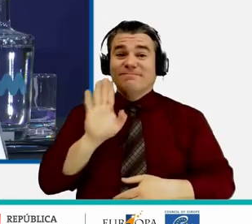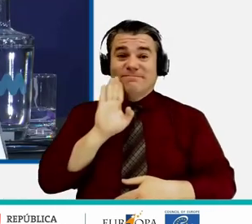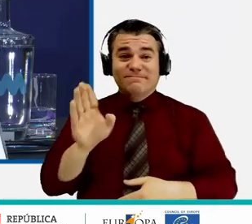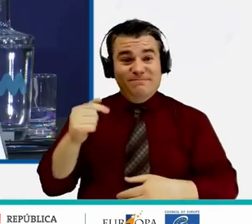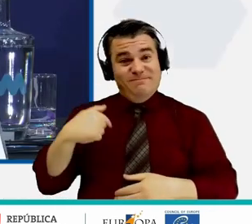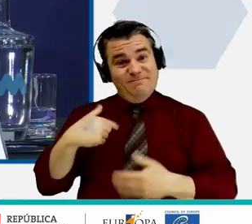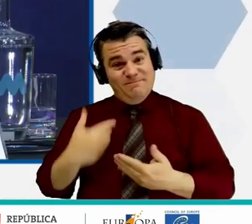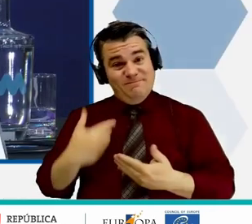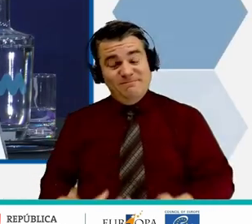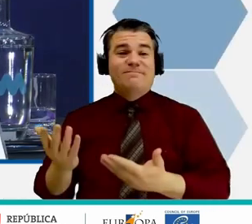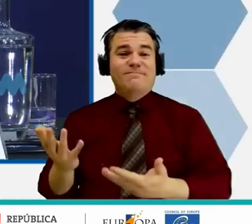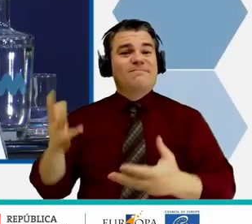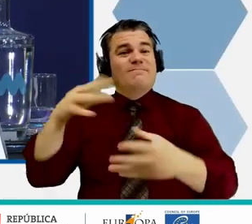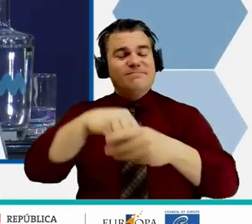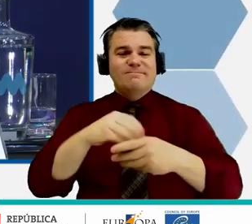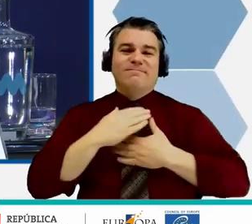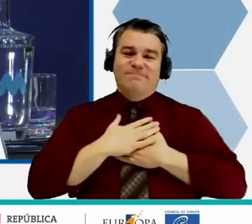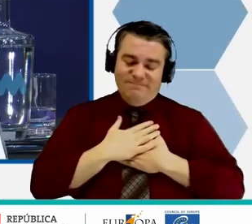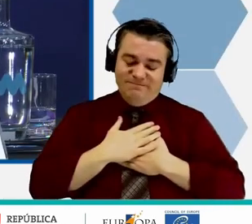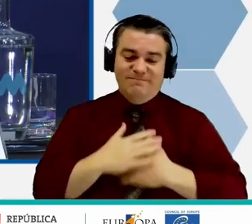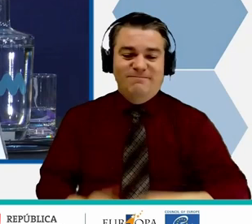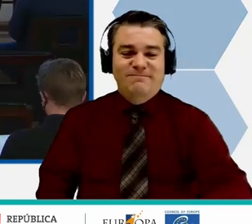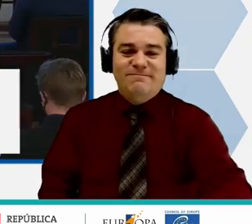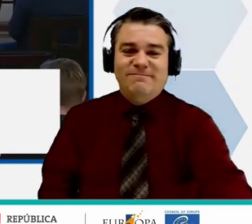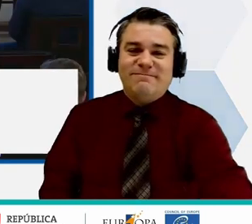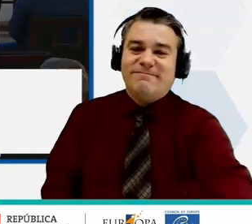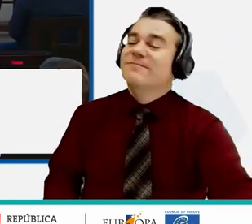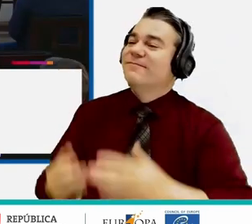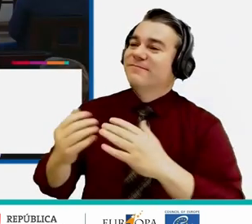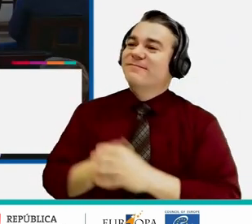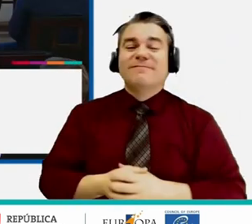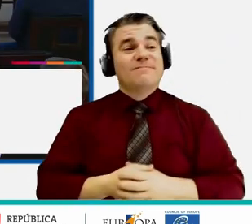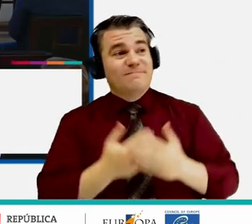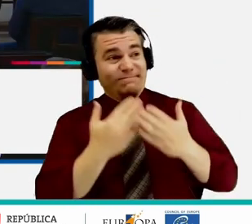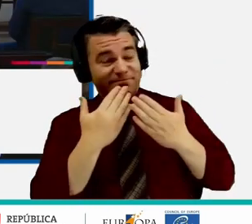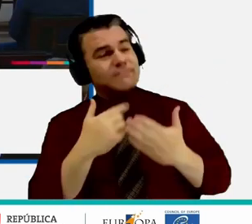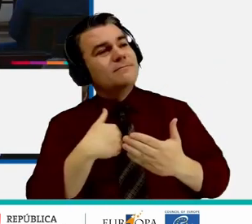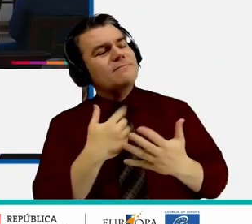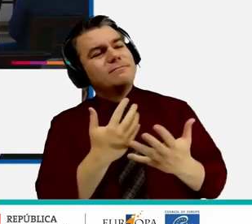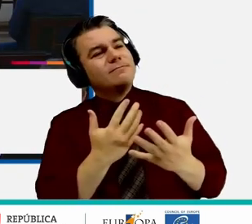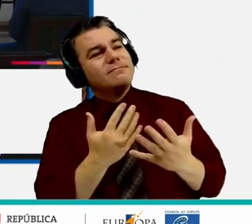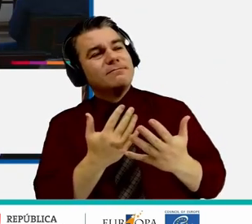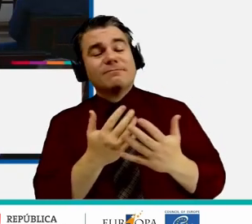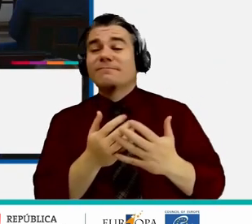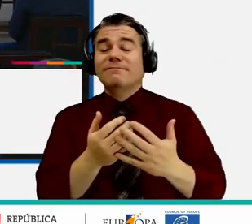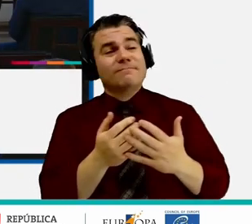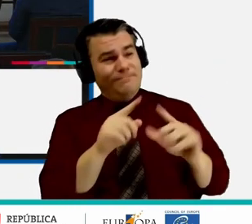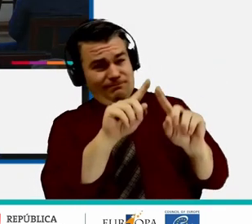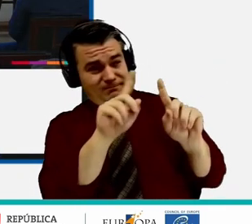really honored to be here. Thank you. And I'd like you, please, if you don't mind, to ask you if you can tell